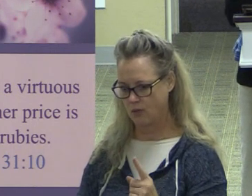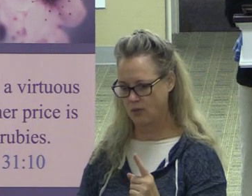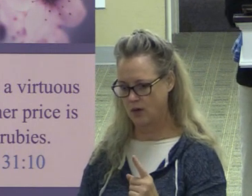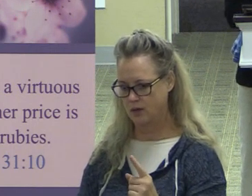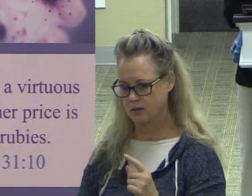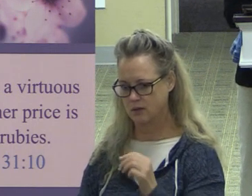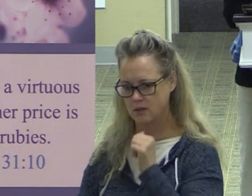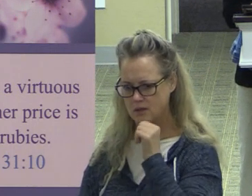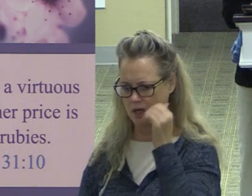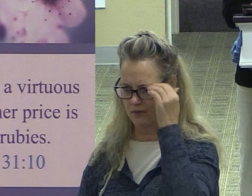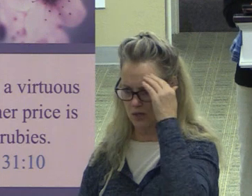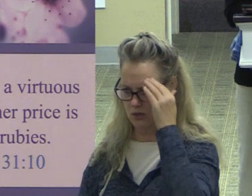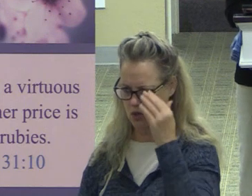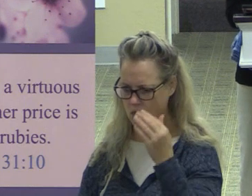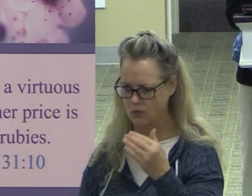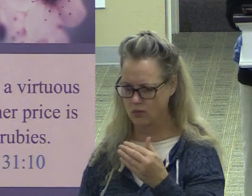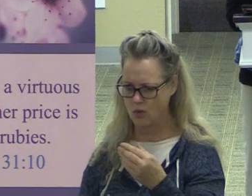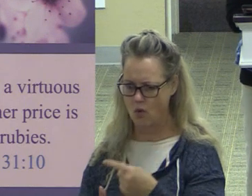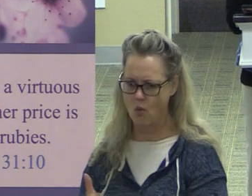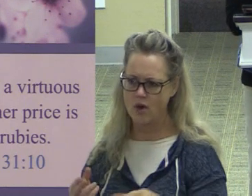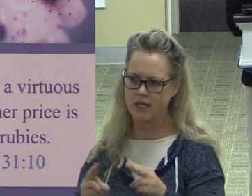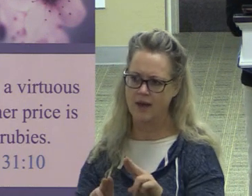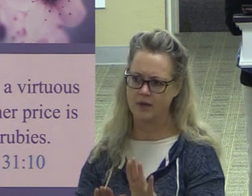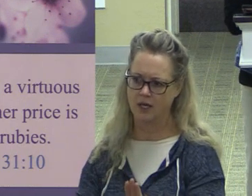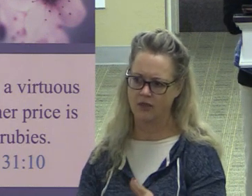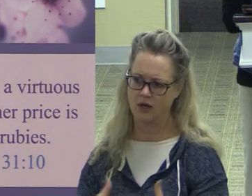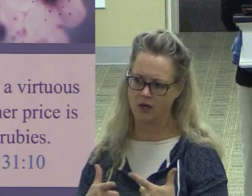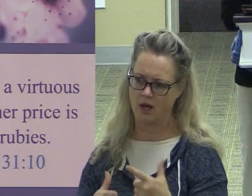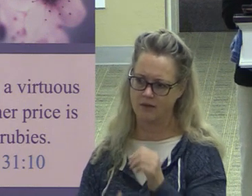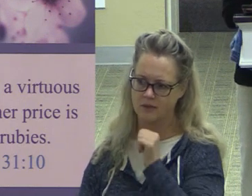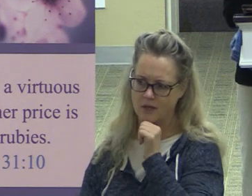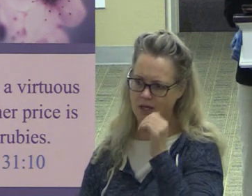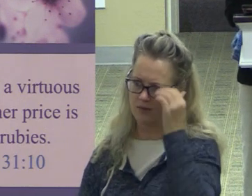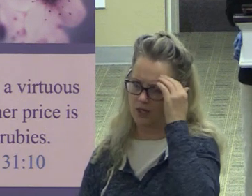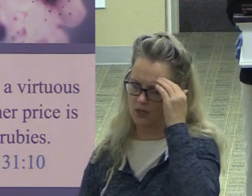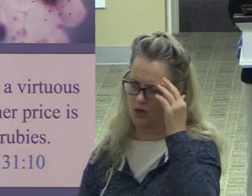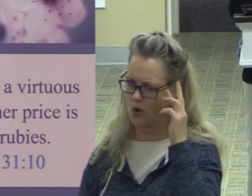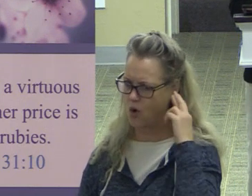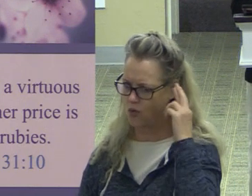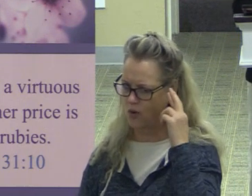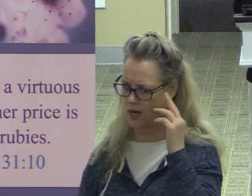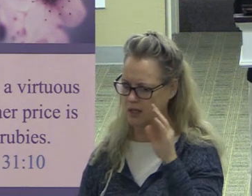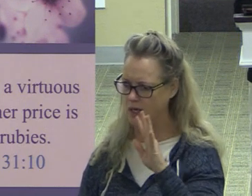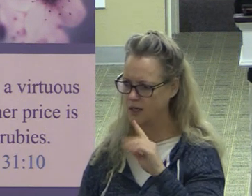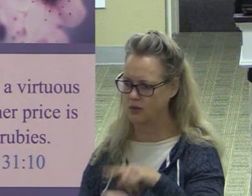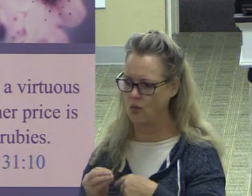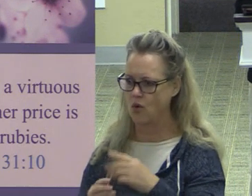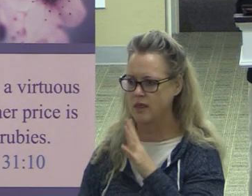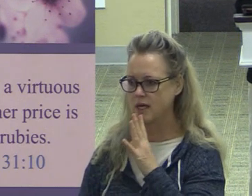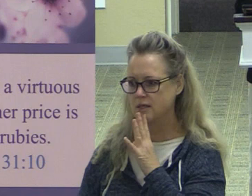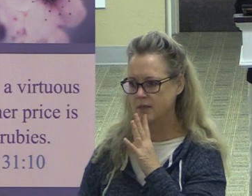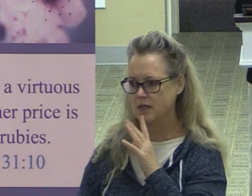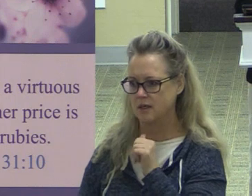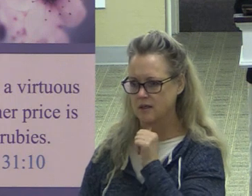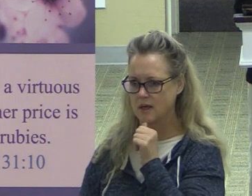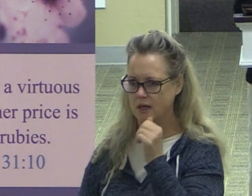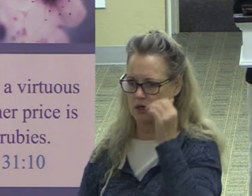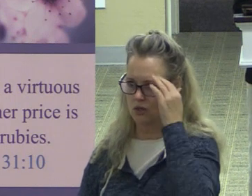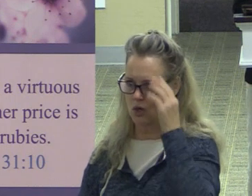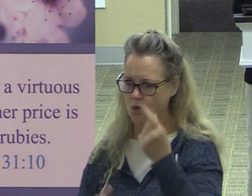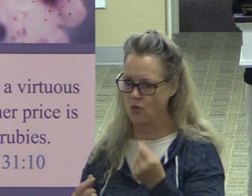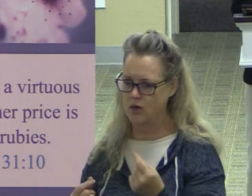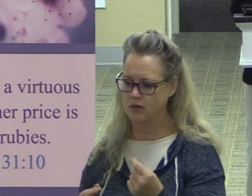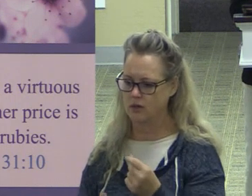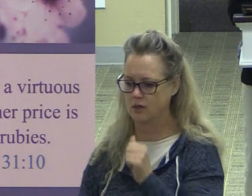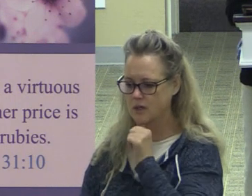not even going to know what's going on. You're not going to hear them when they speak. You're not going to know what to do. You're not going to be able to listen